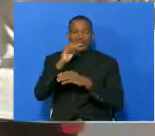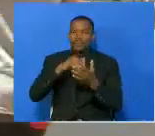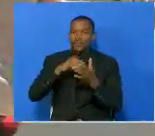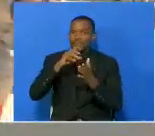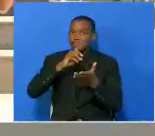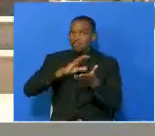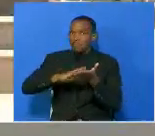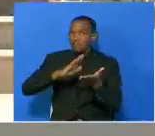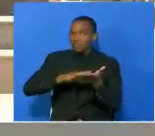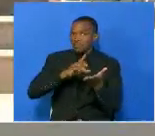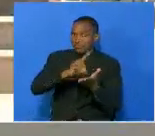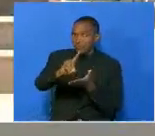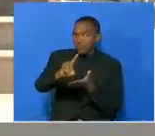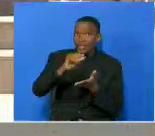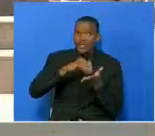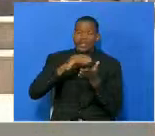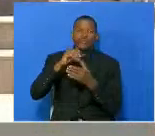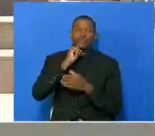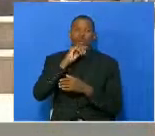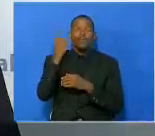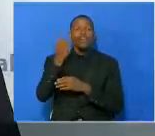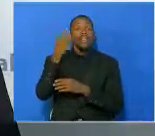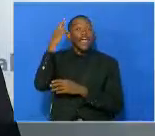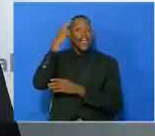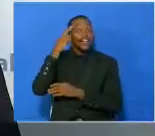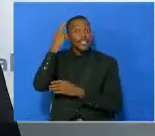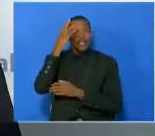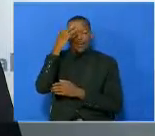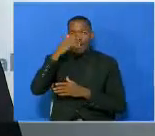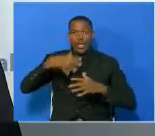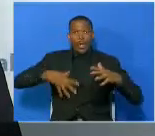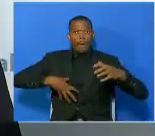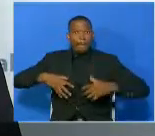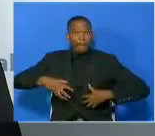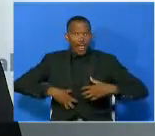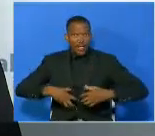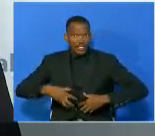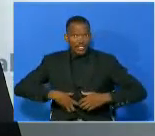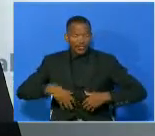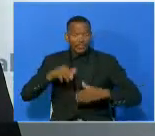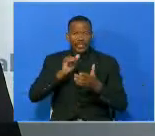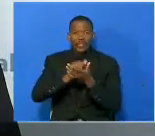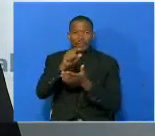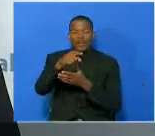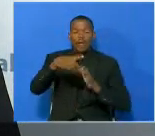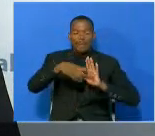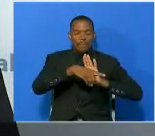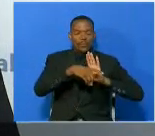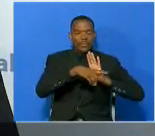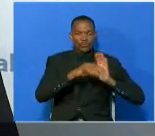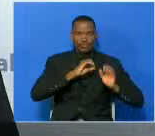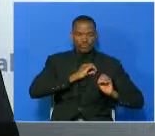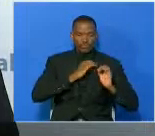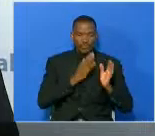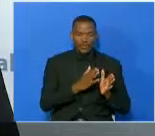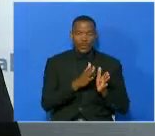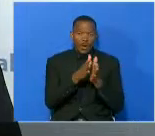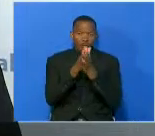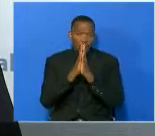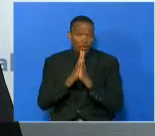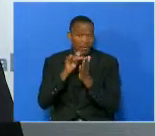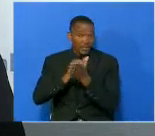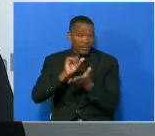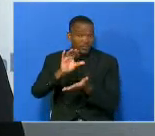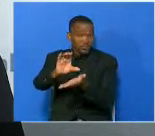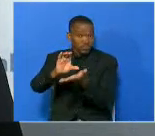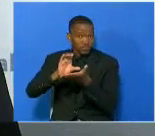Another reason, one of the underlying reasons for the complaints is where a policyholder would request to be